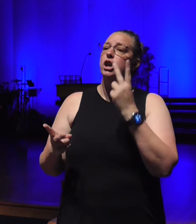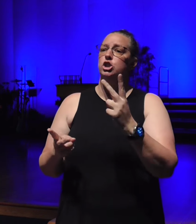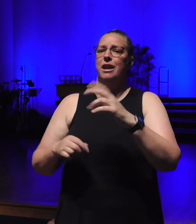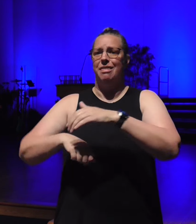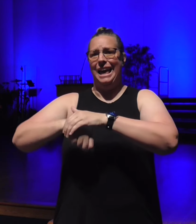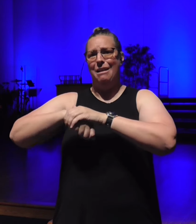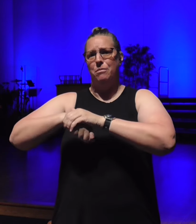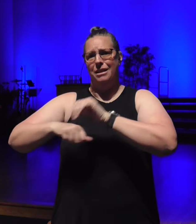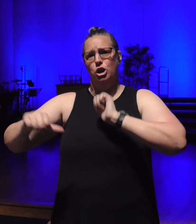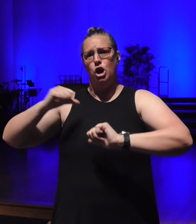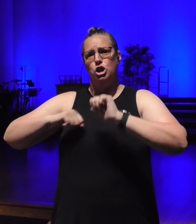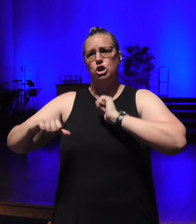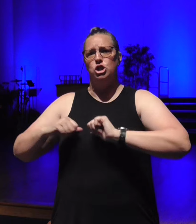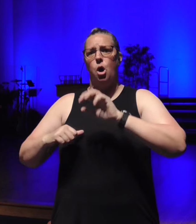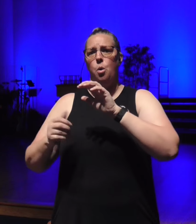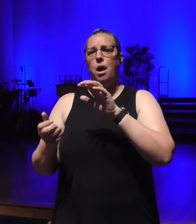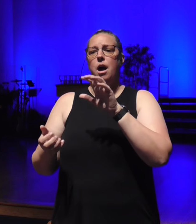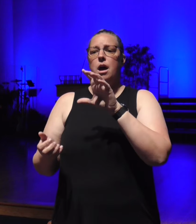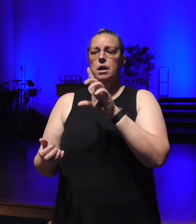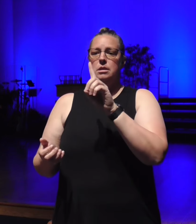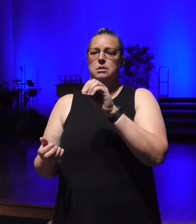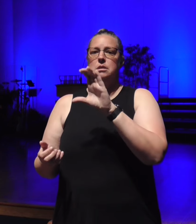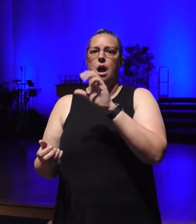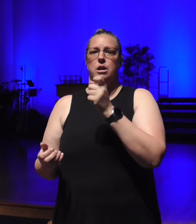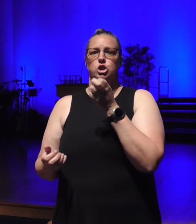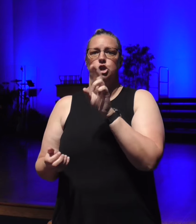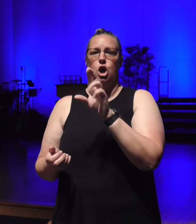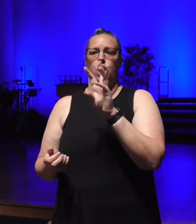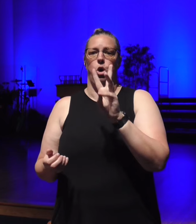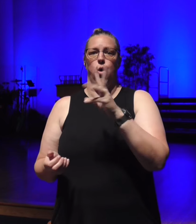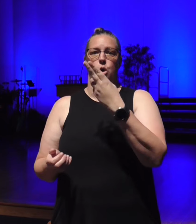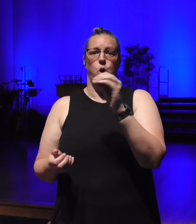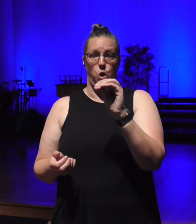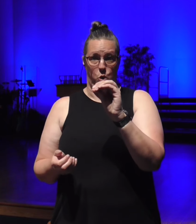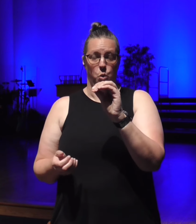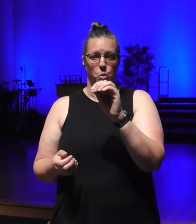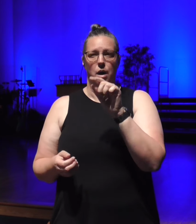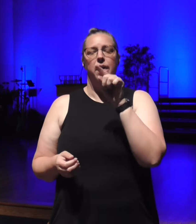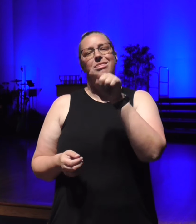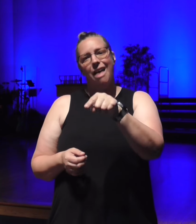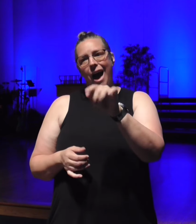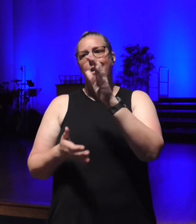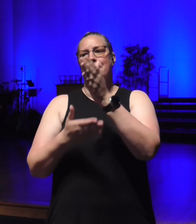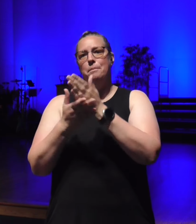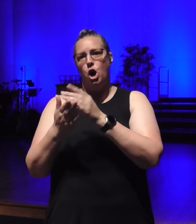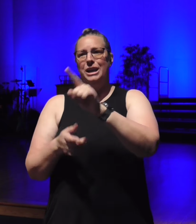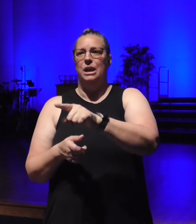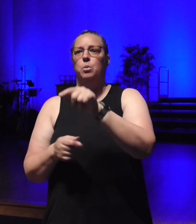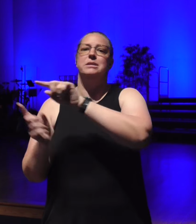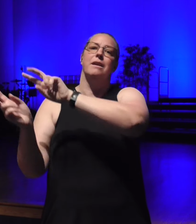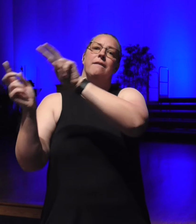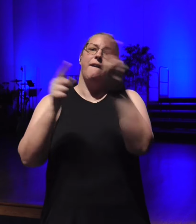Van Gogh forward in time to 2010 to visit the Musée d'Orsay in